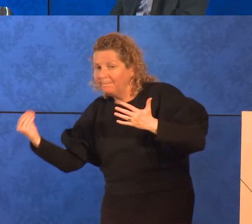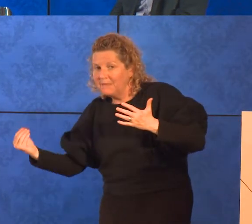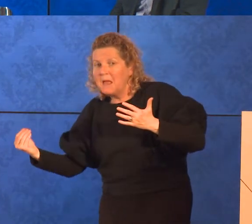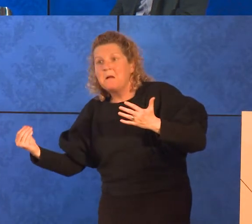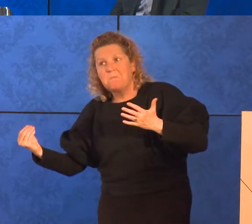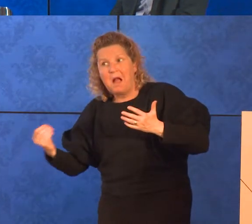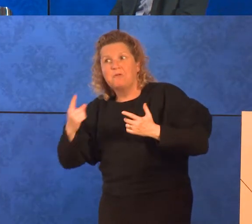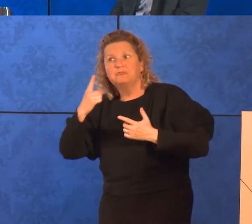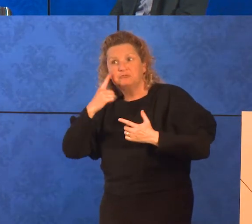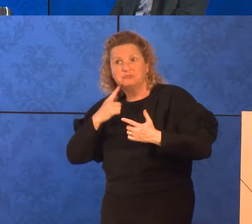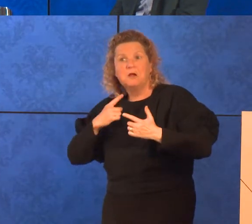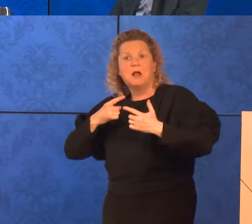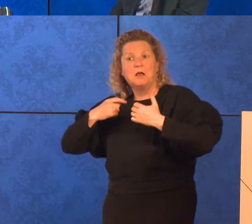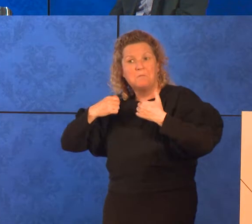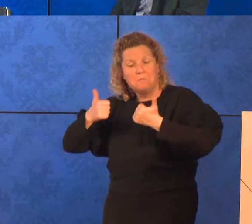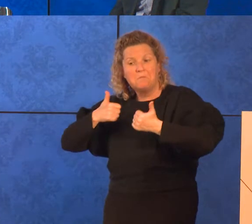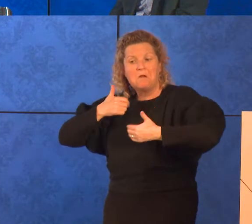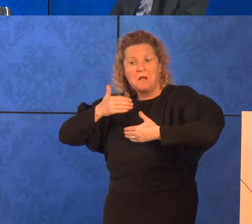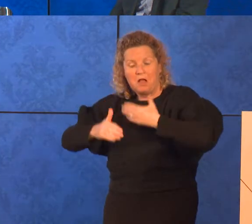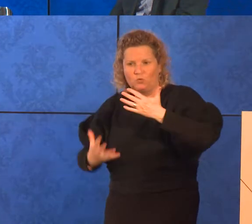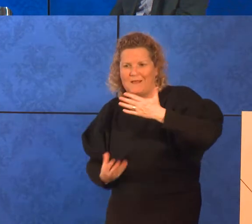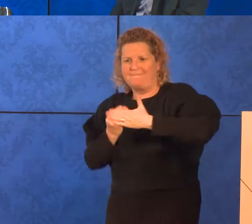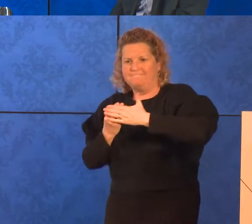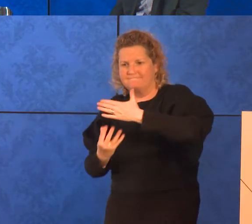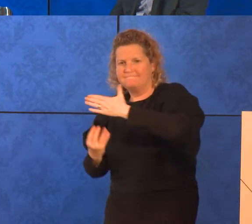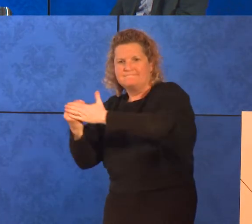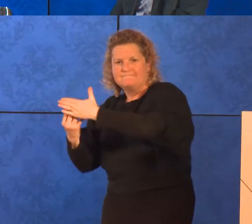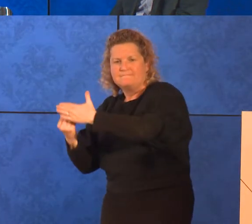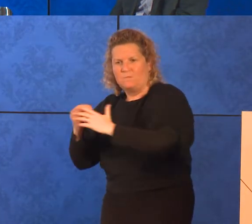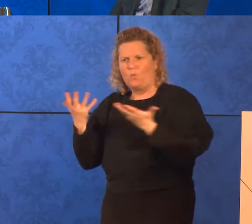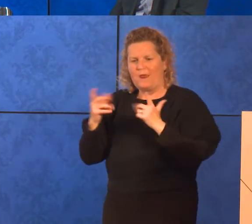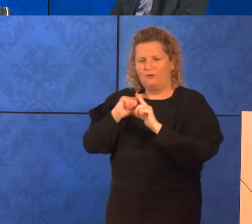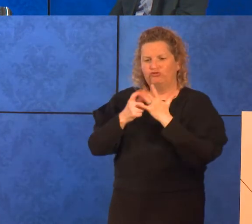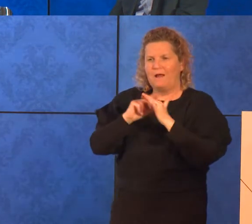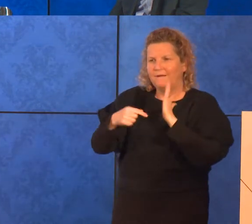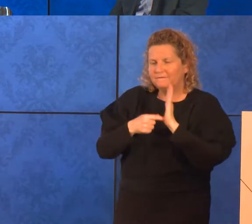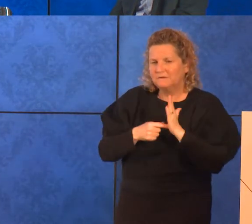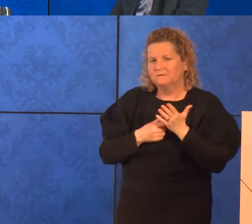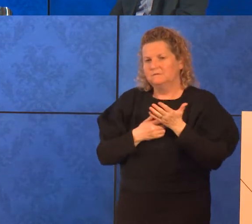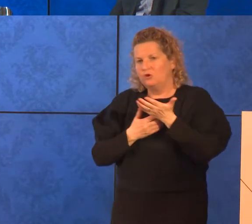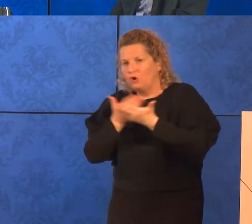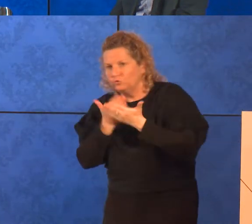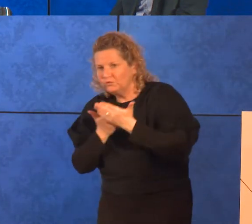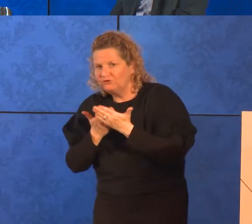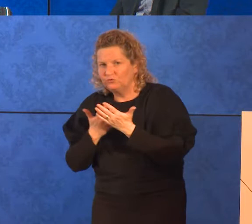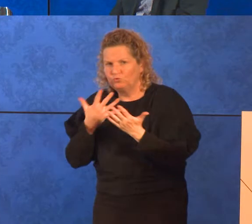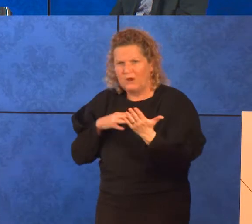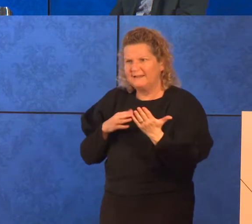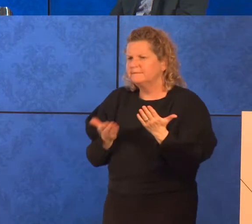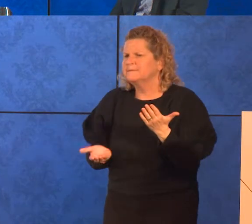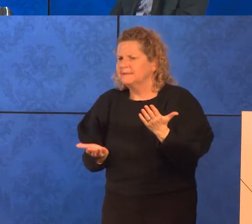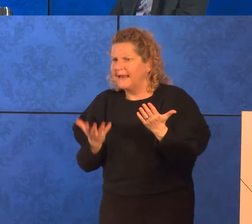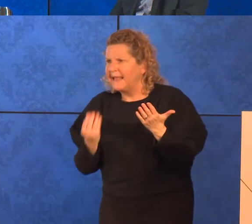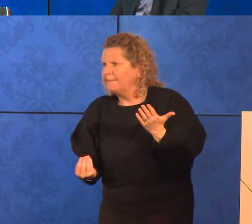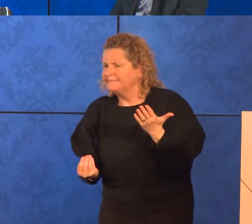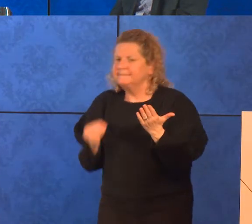pretty good go along the way to really pick up in the drafts and in the consultation papers along the way to pick up where